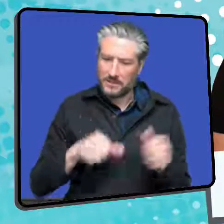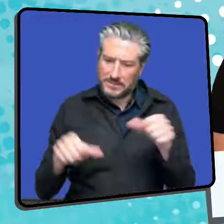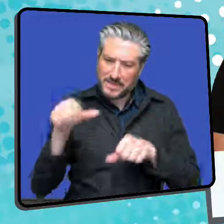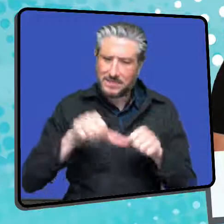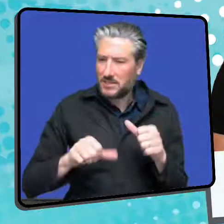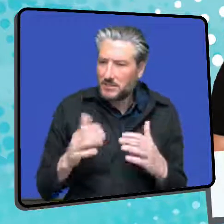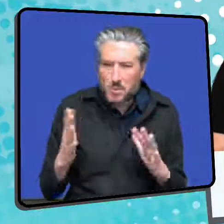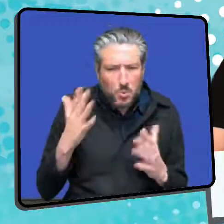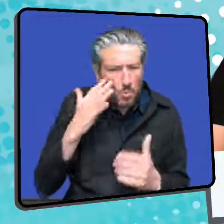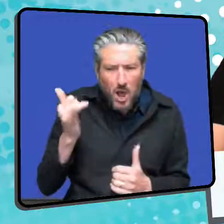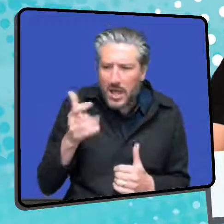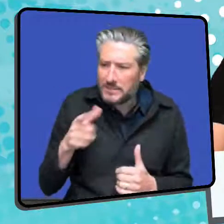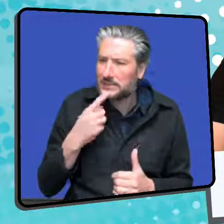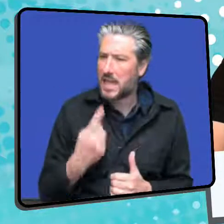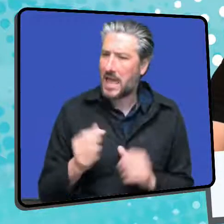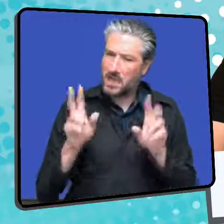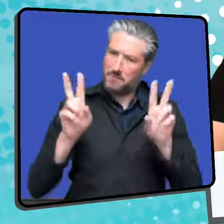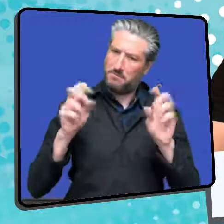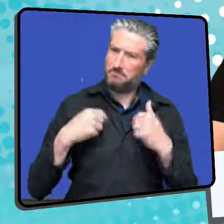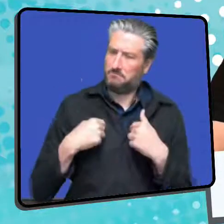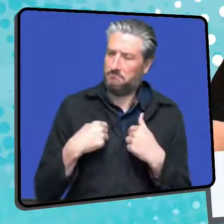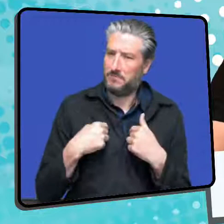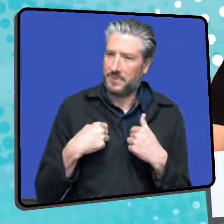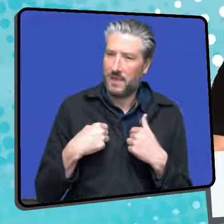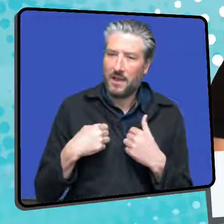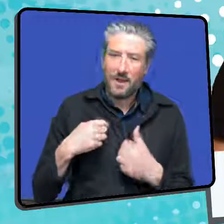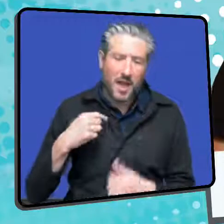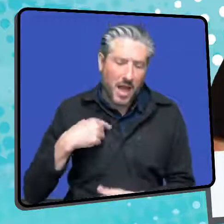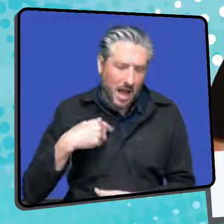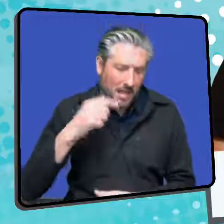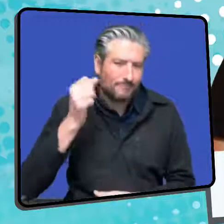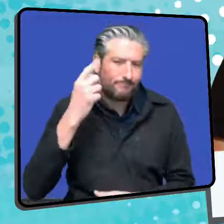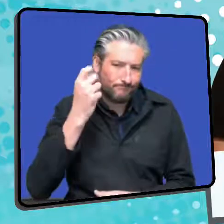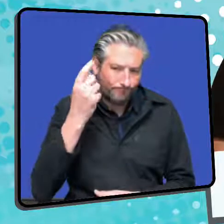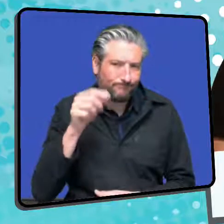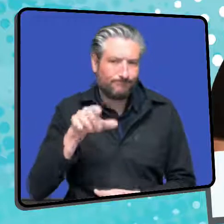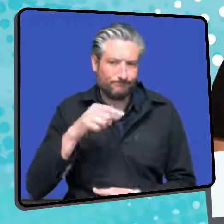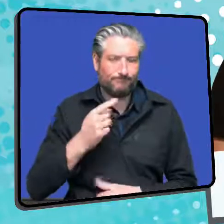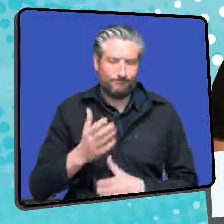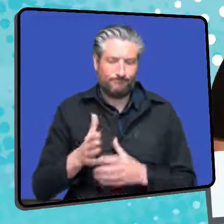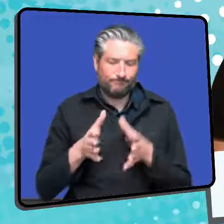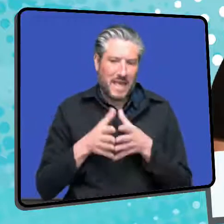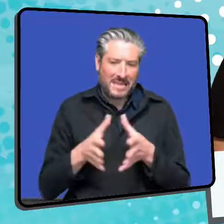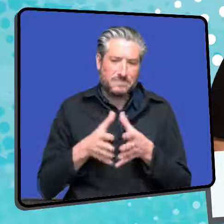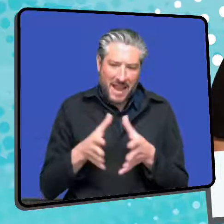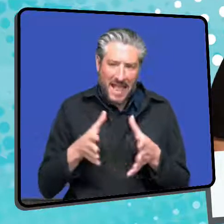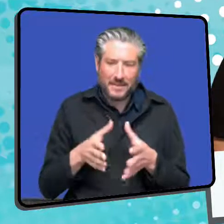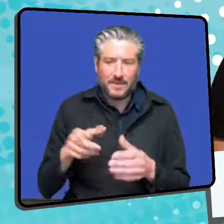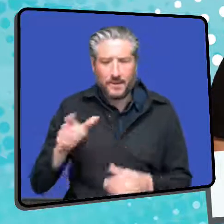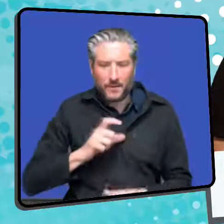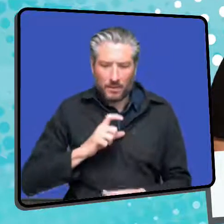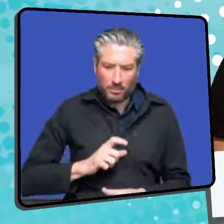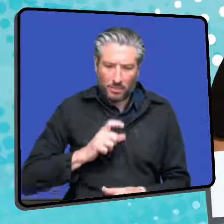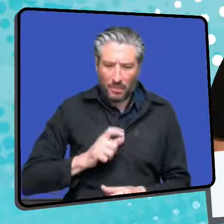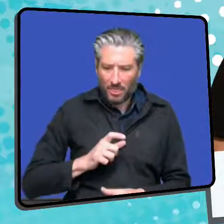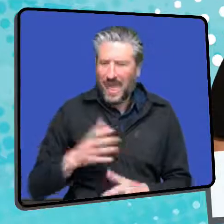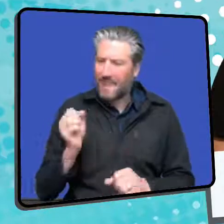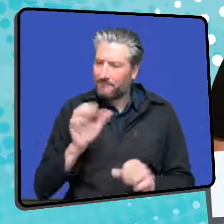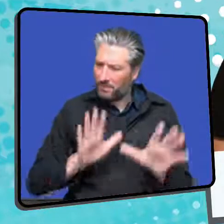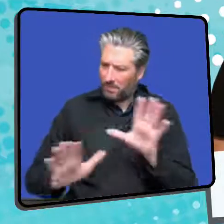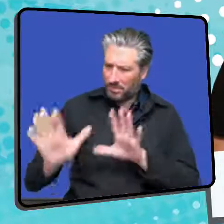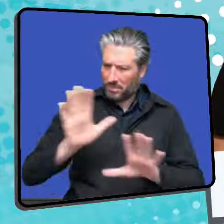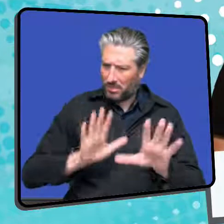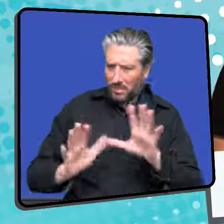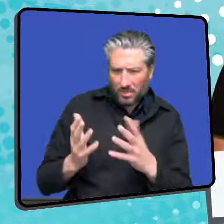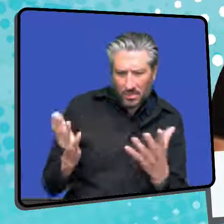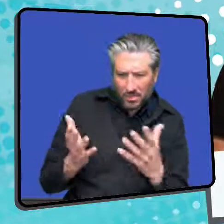that confidence piece. I think there is some kind of gray area almost around that. But